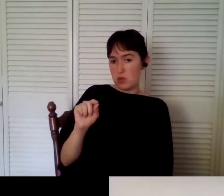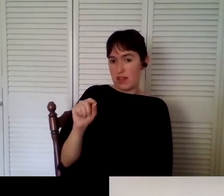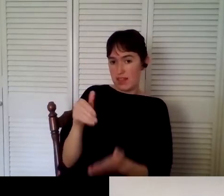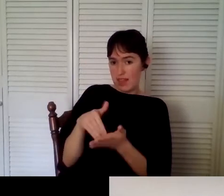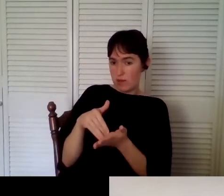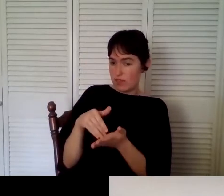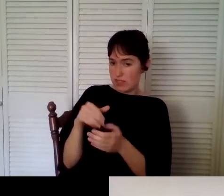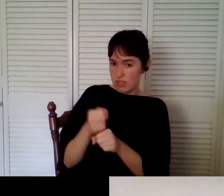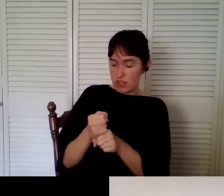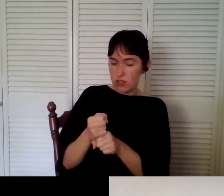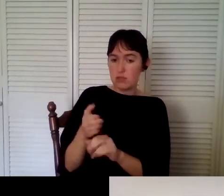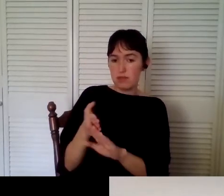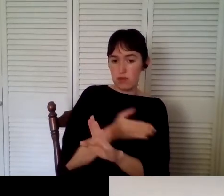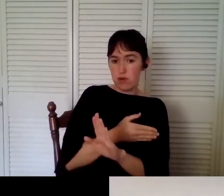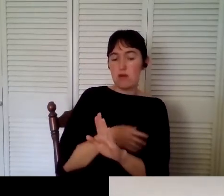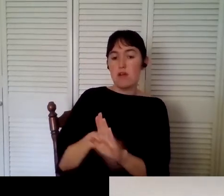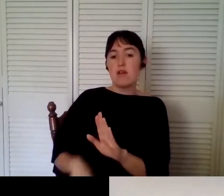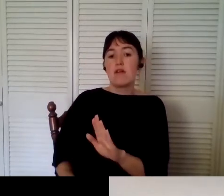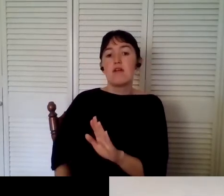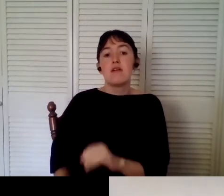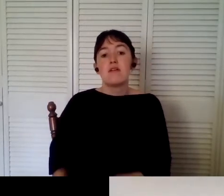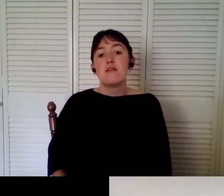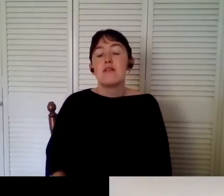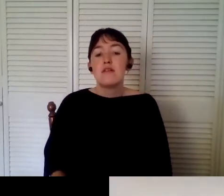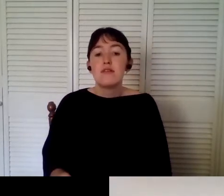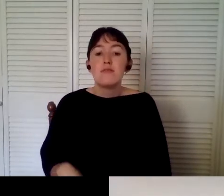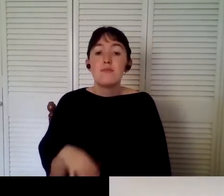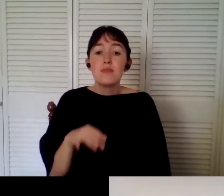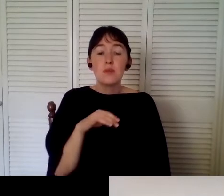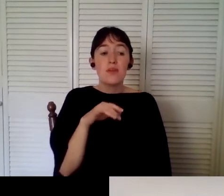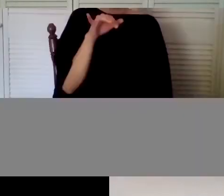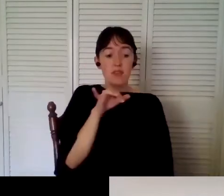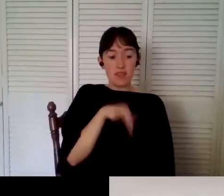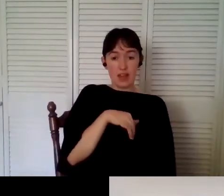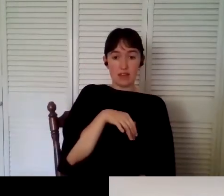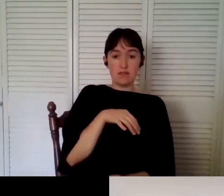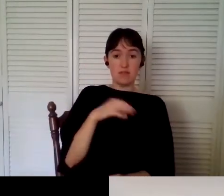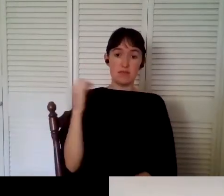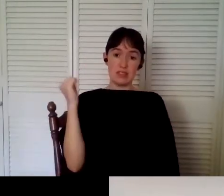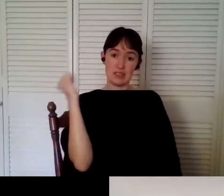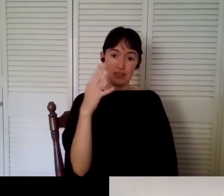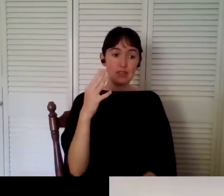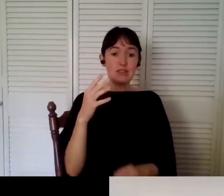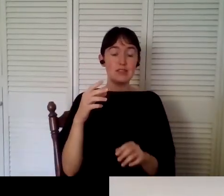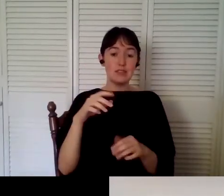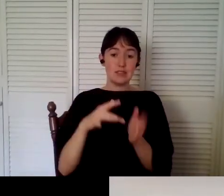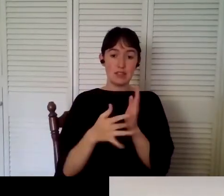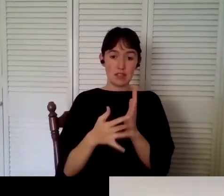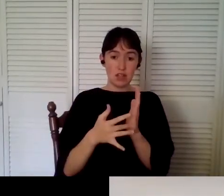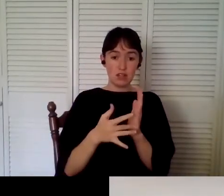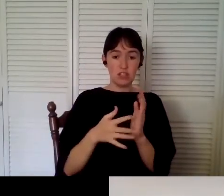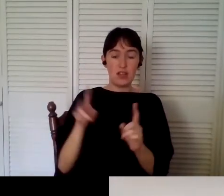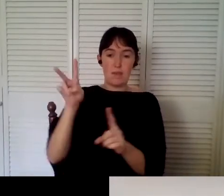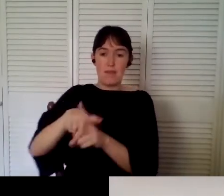into atlatls applies itself to bow technology. So a lot of the physics and engineering